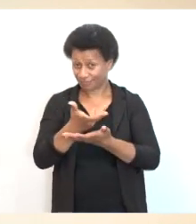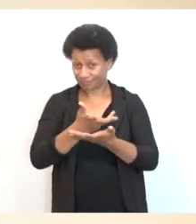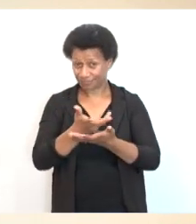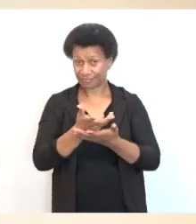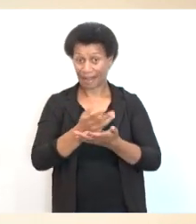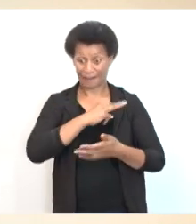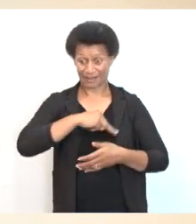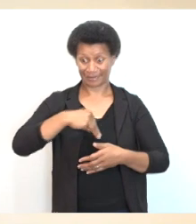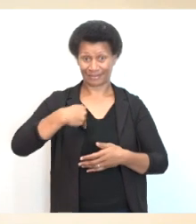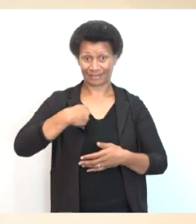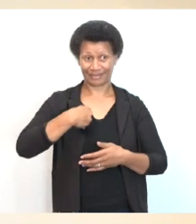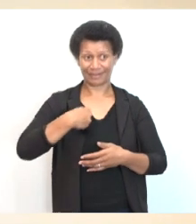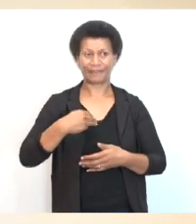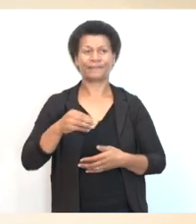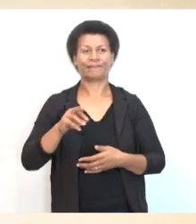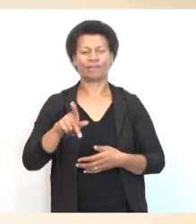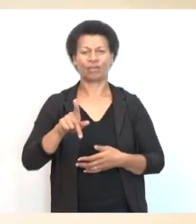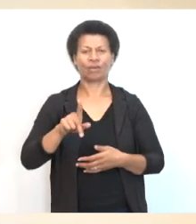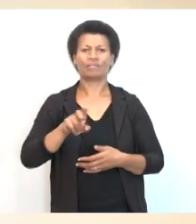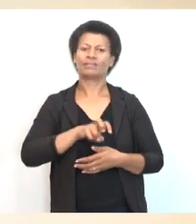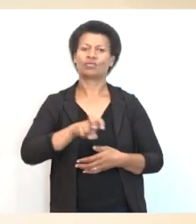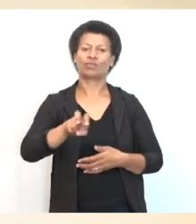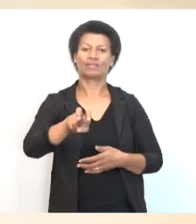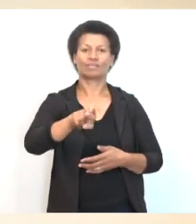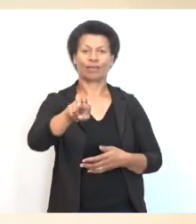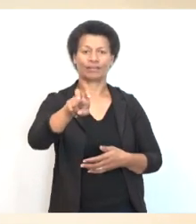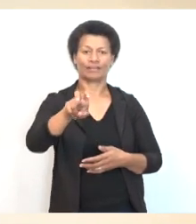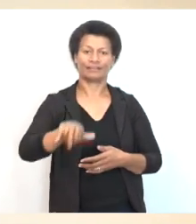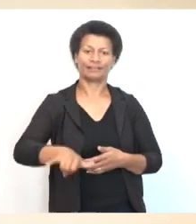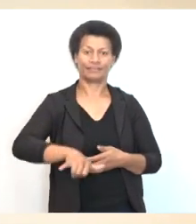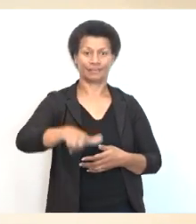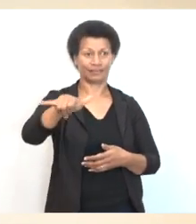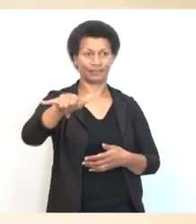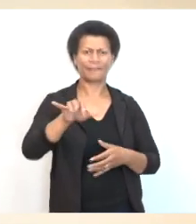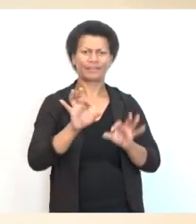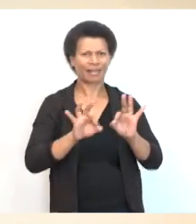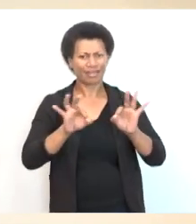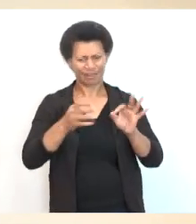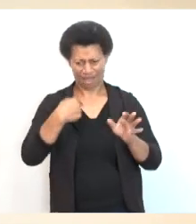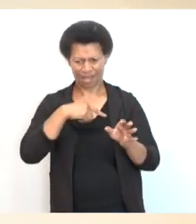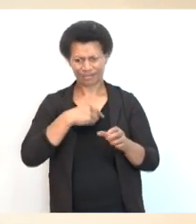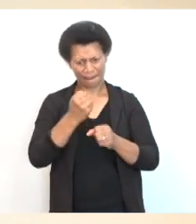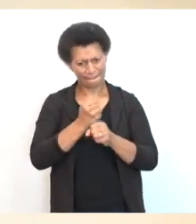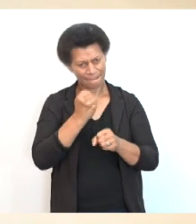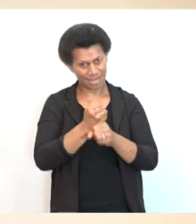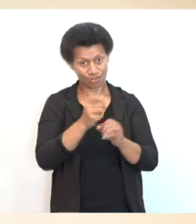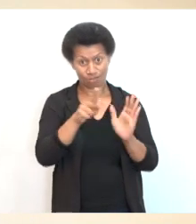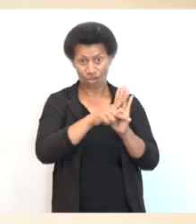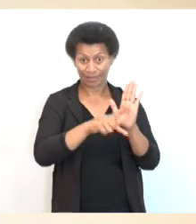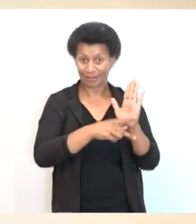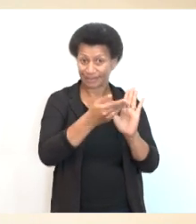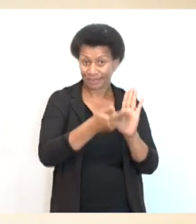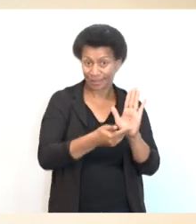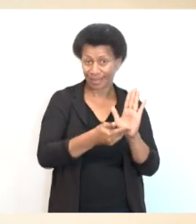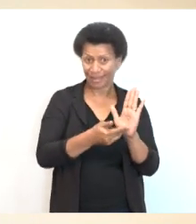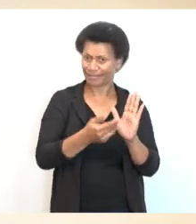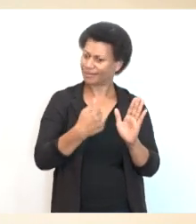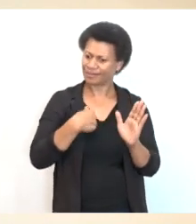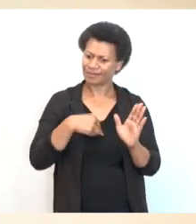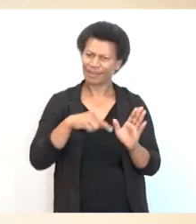to both ATS and Fiji Airways. Now, you need to sit down and work it from